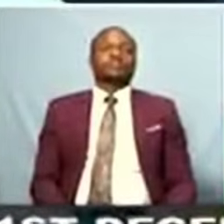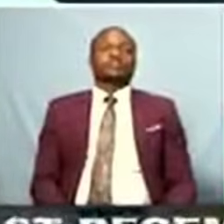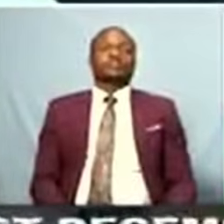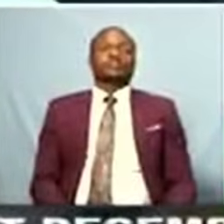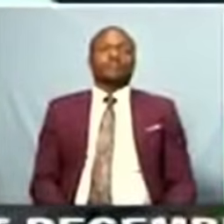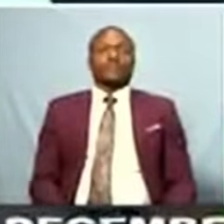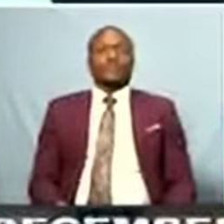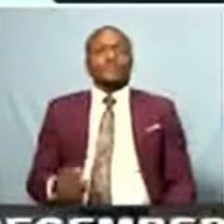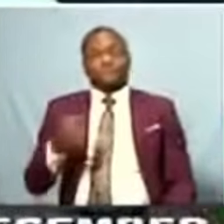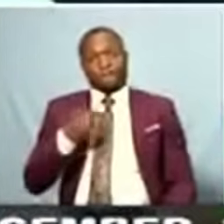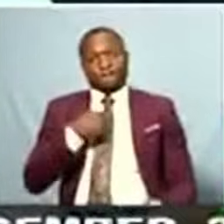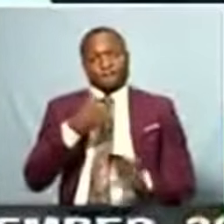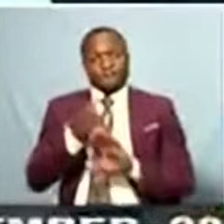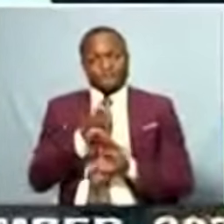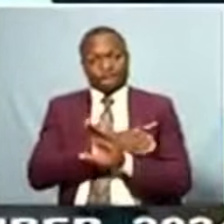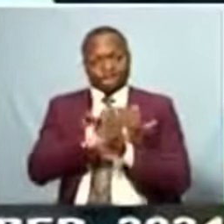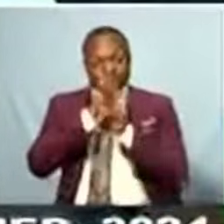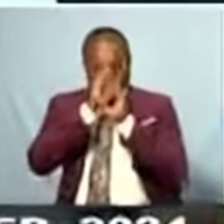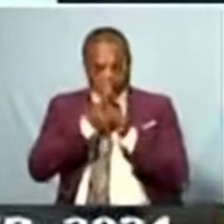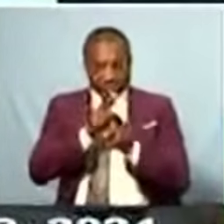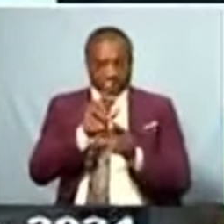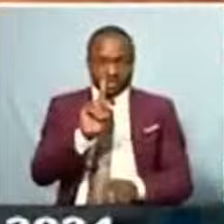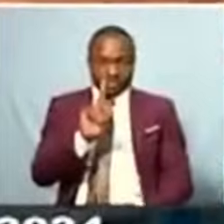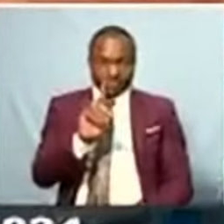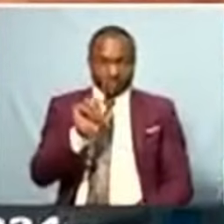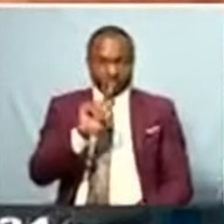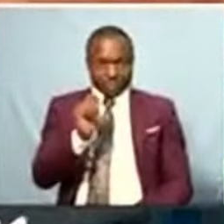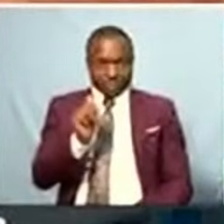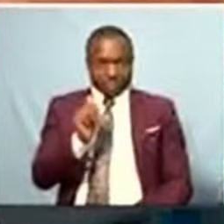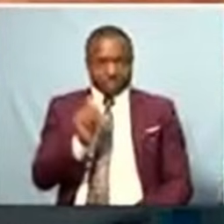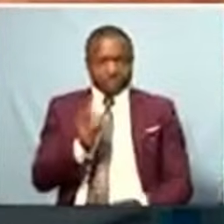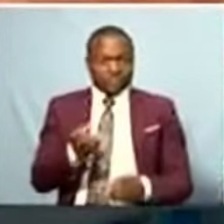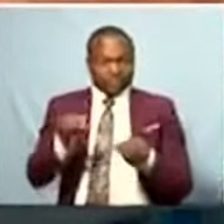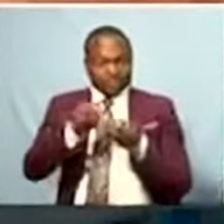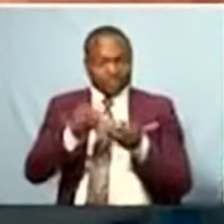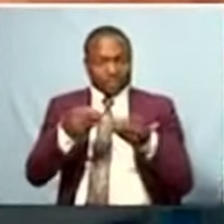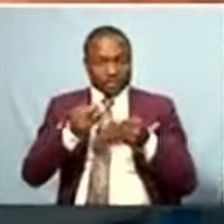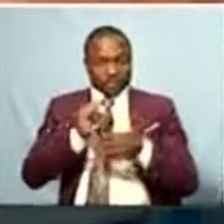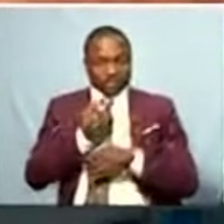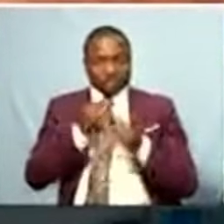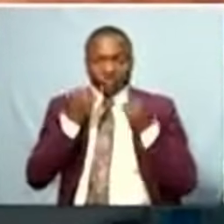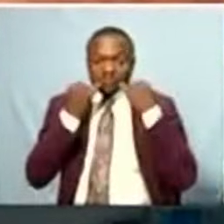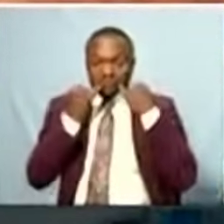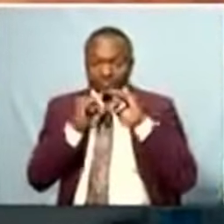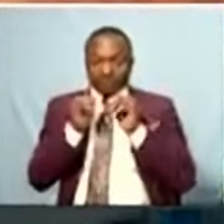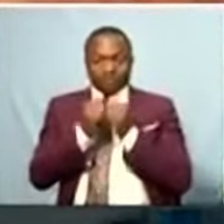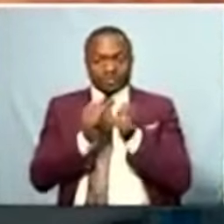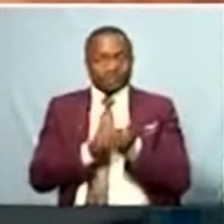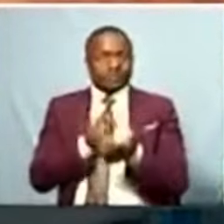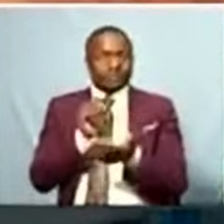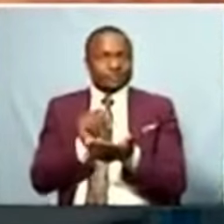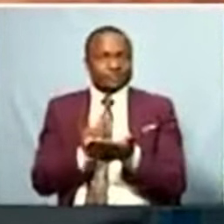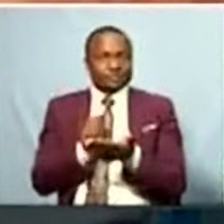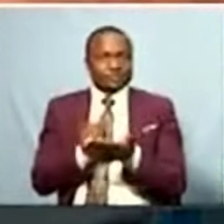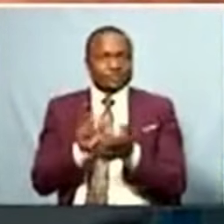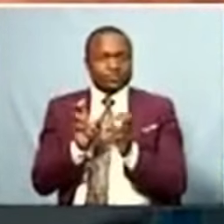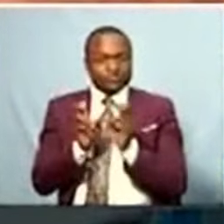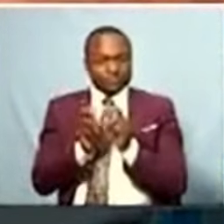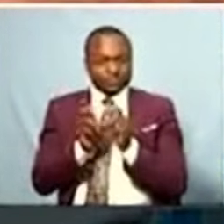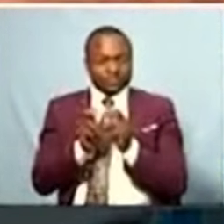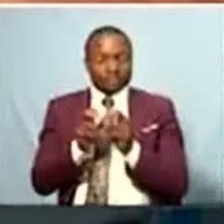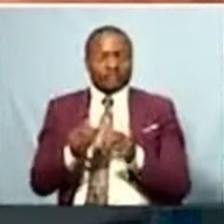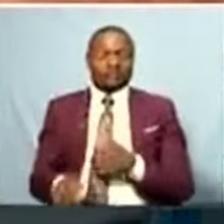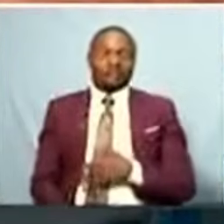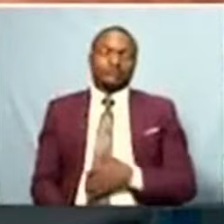I think for me, before Honorable Daka comes in, PS, just give us a bit of information over this aforesaid contract, because